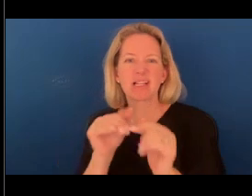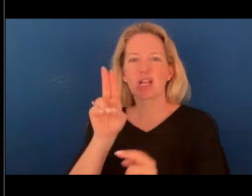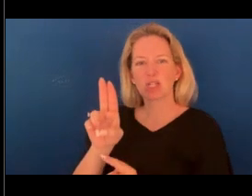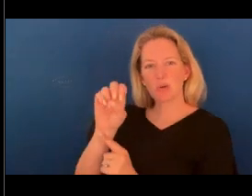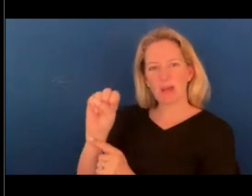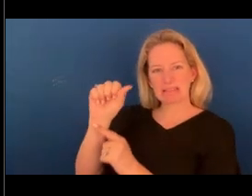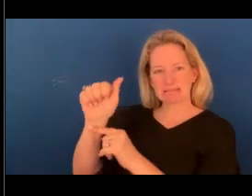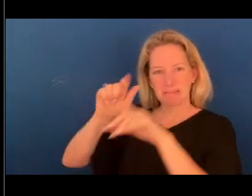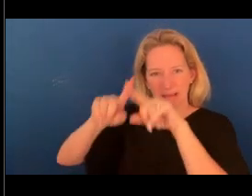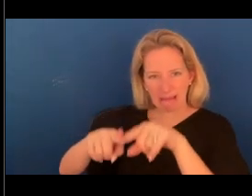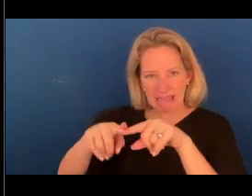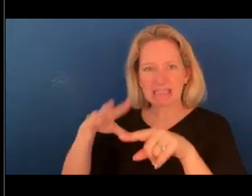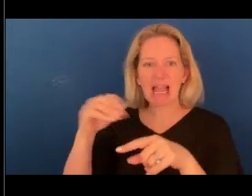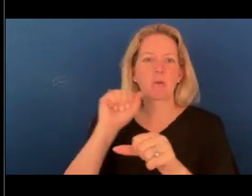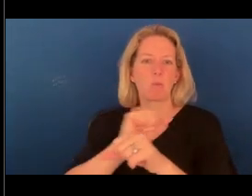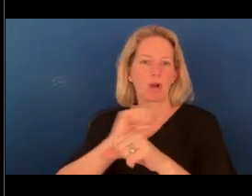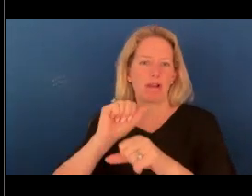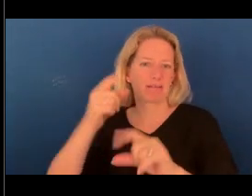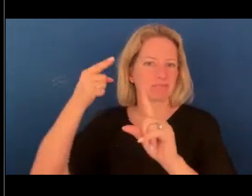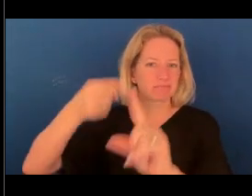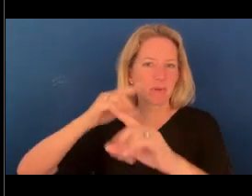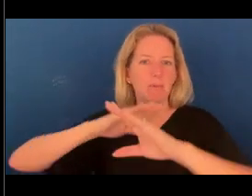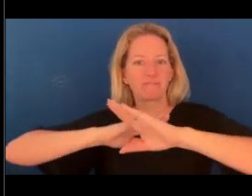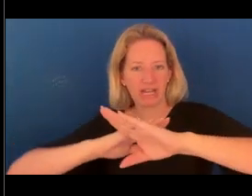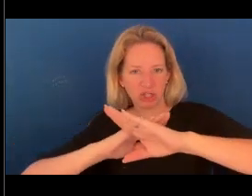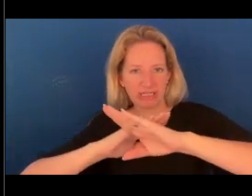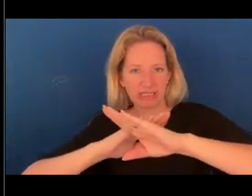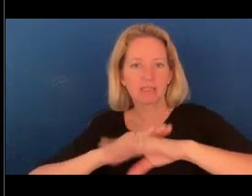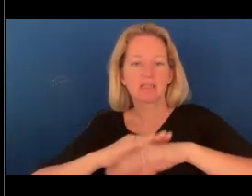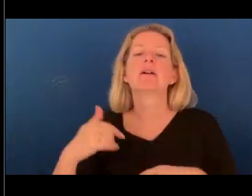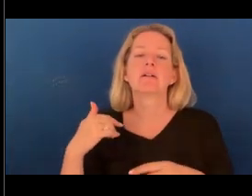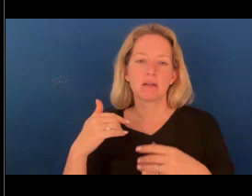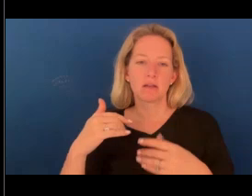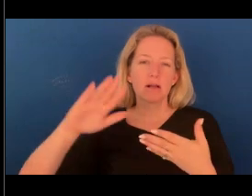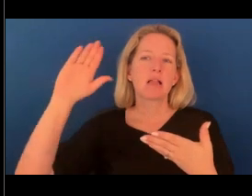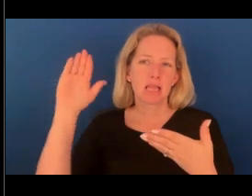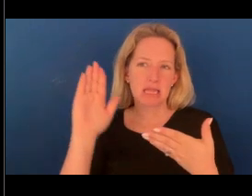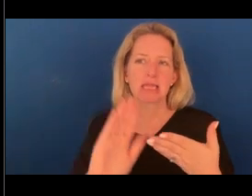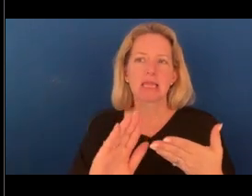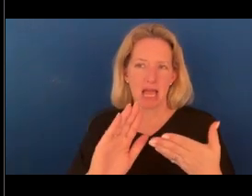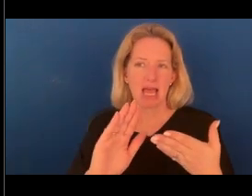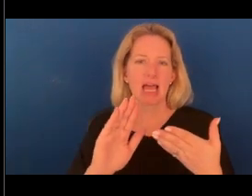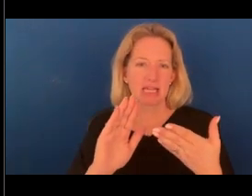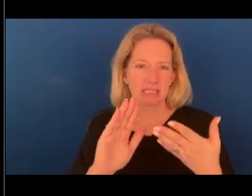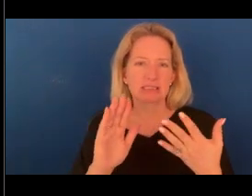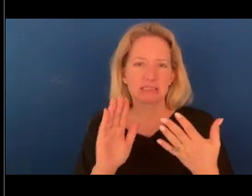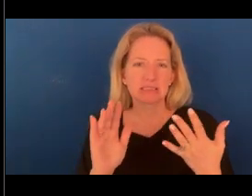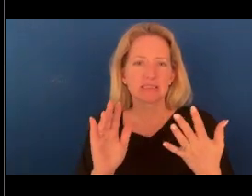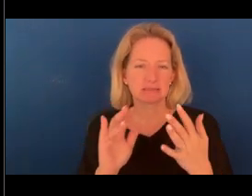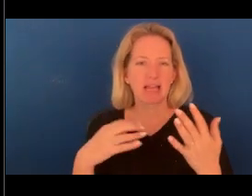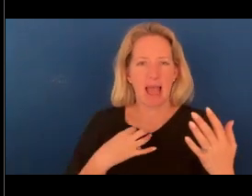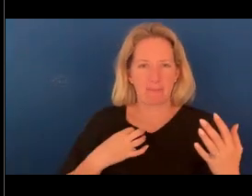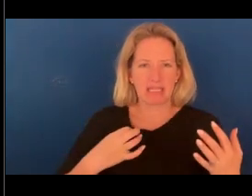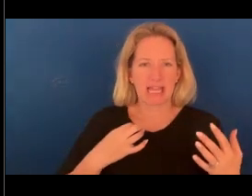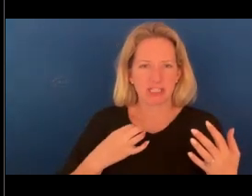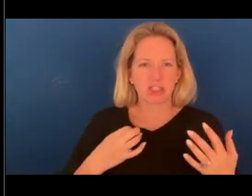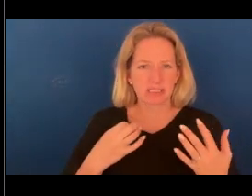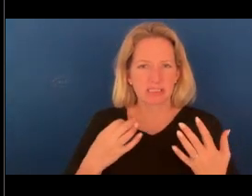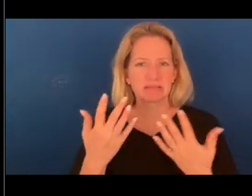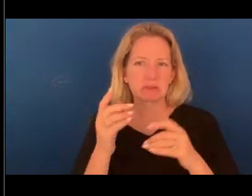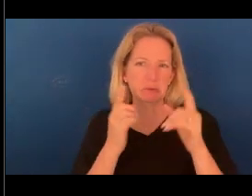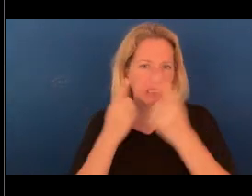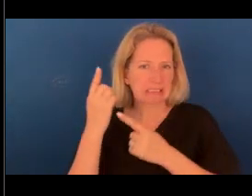and you have to be working on prevention. And we got a significantly lower number of applications to be able to